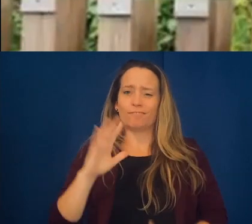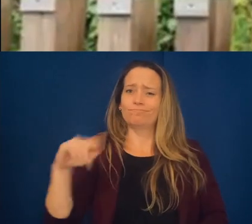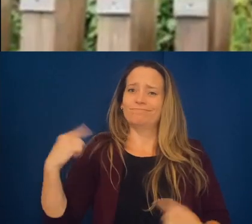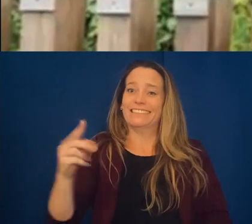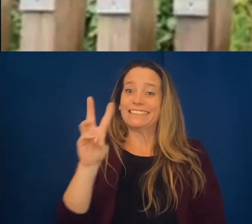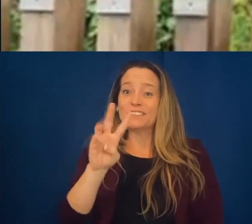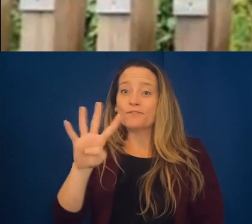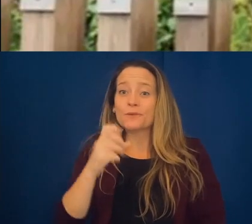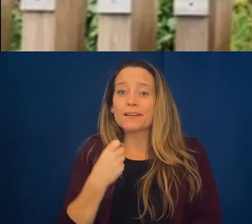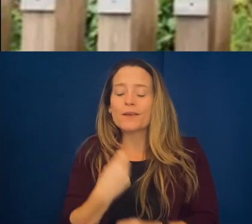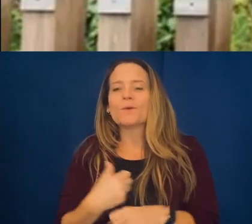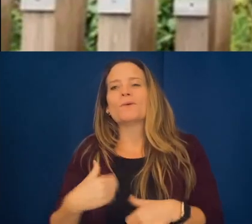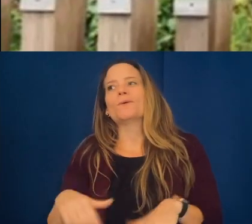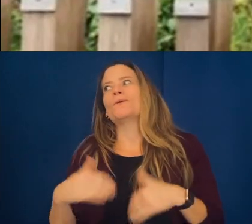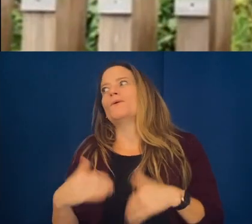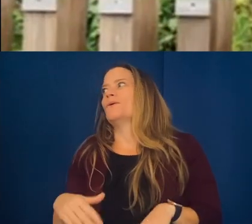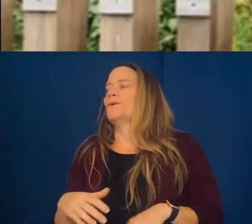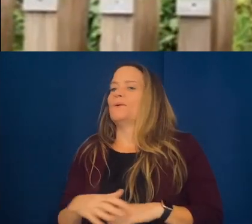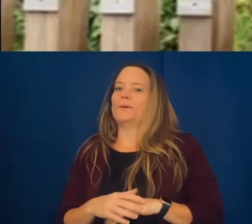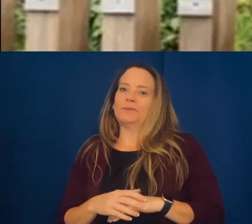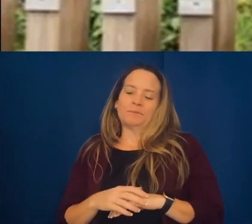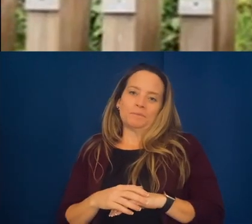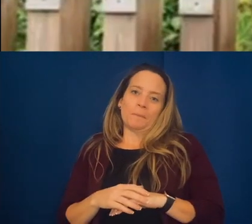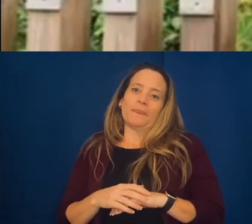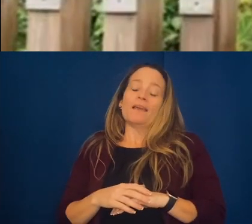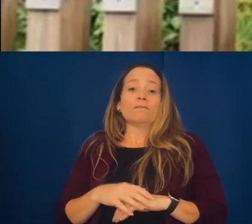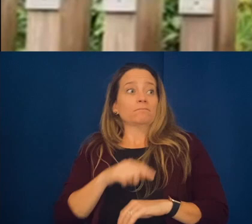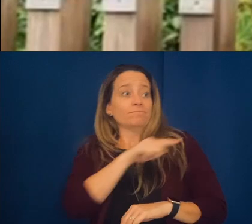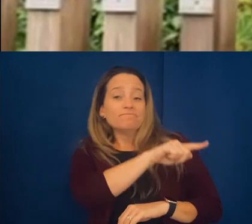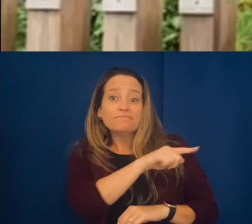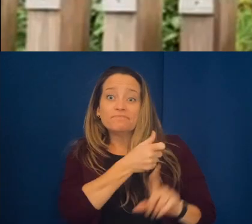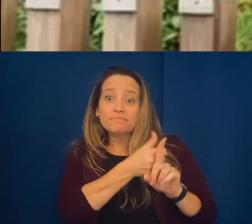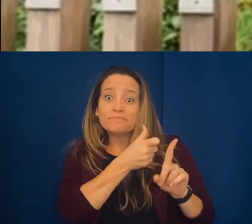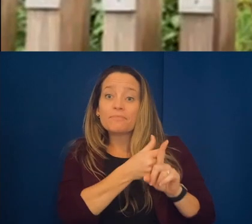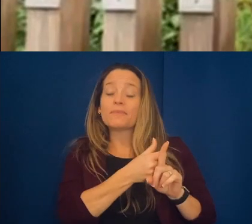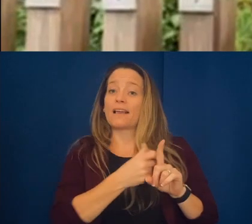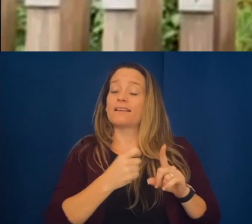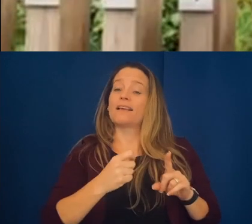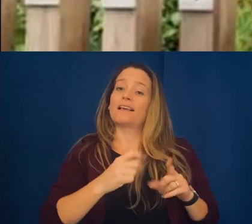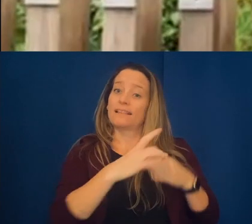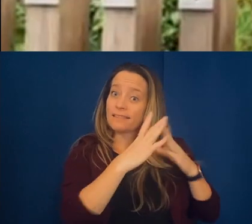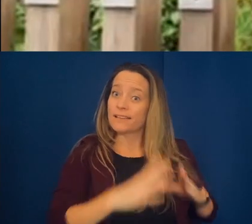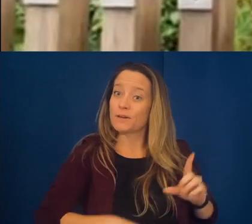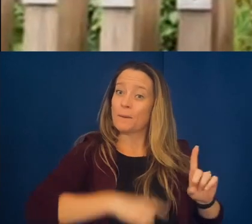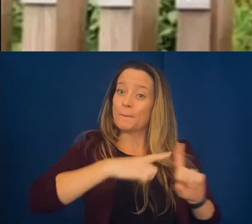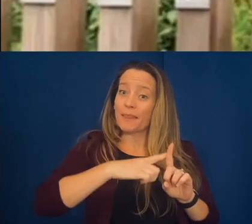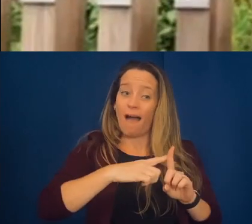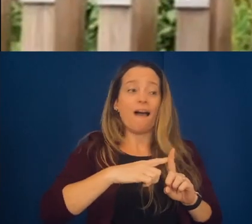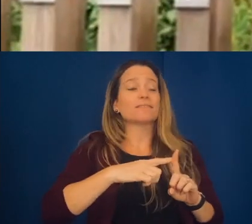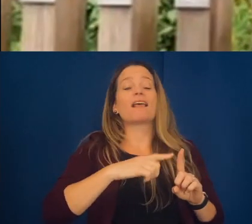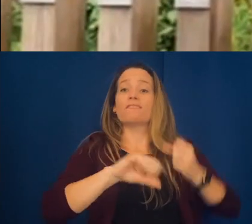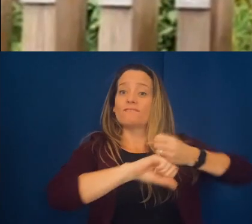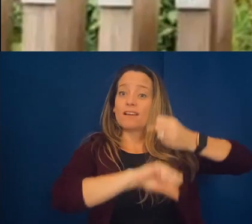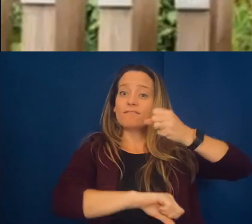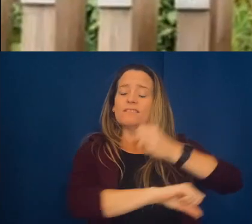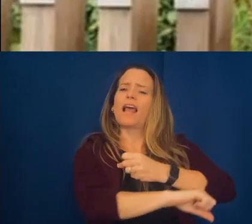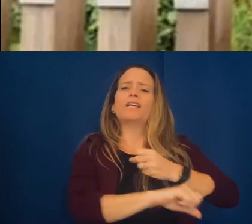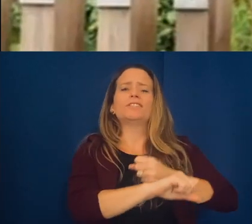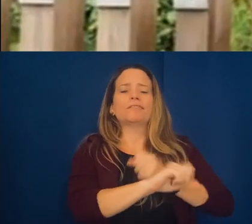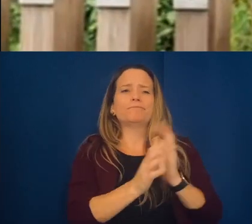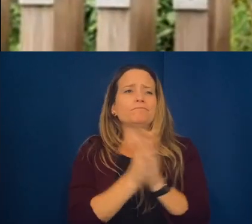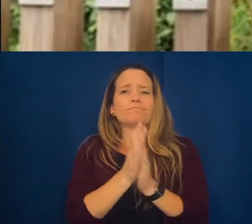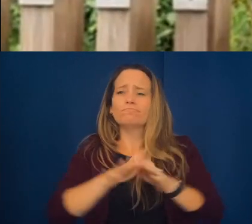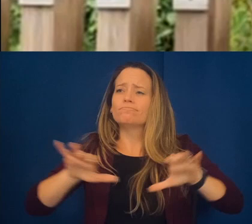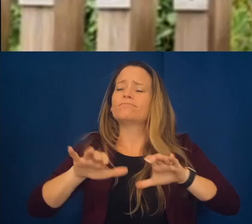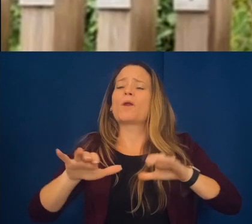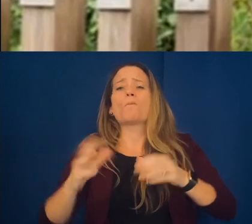What the Aga Khan has done, but also the Aga Khan Foundation has done around the world to build a more inclusive world, more